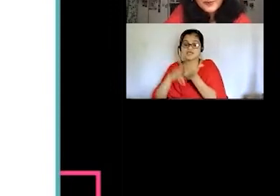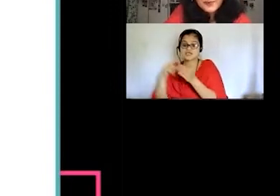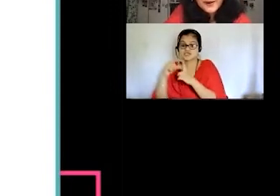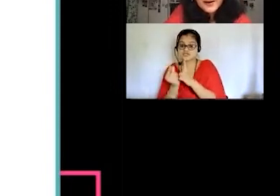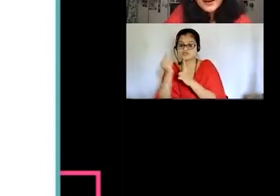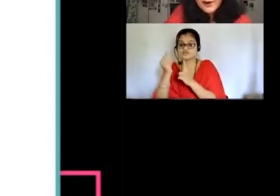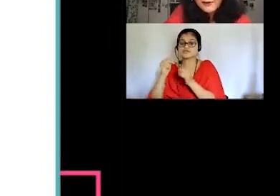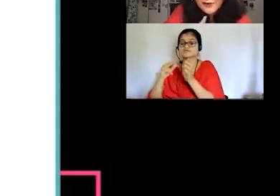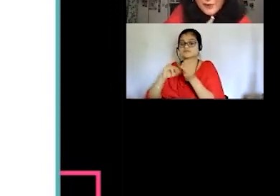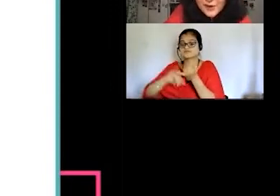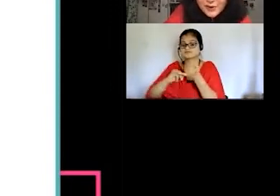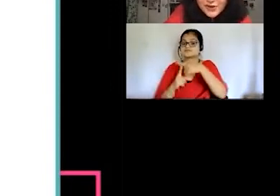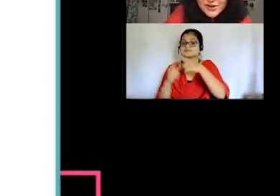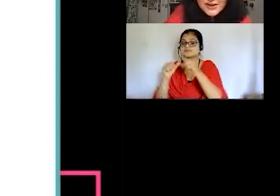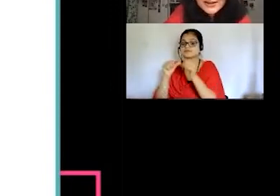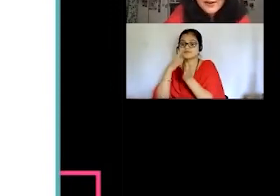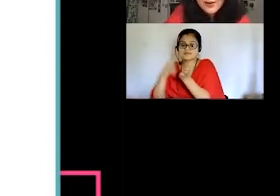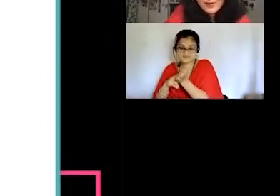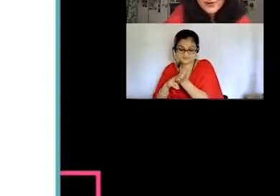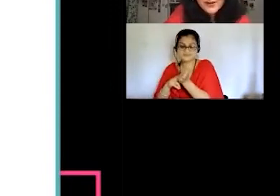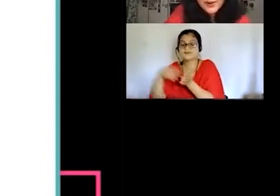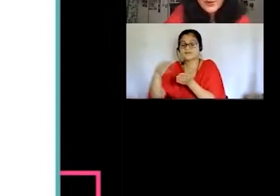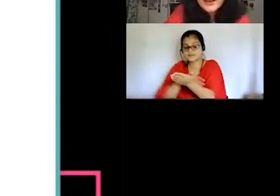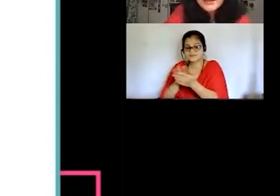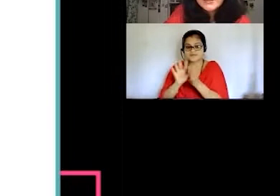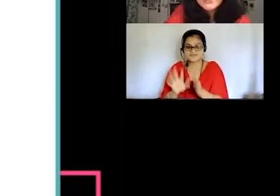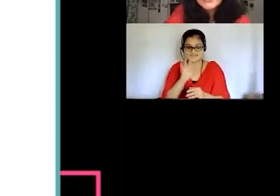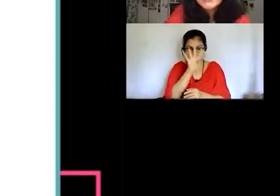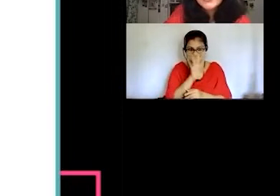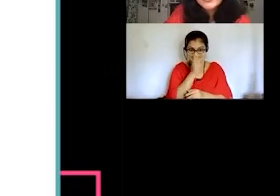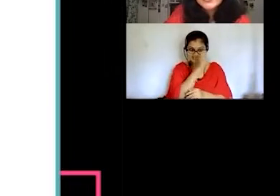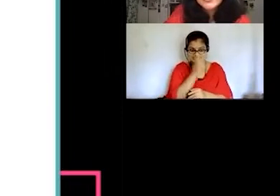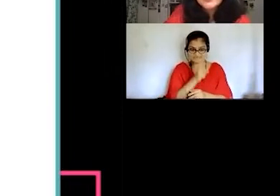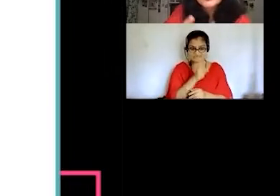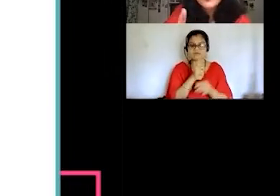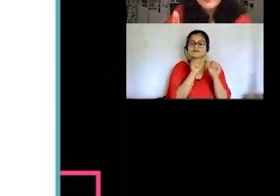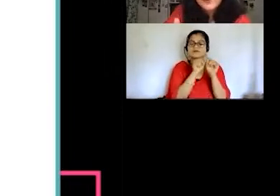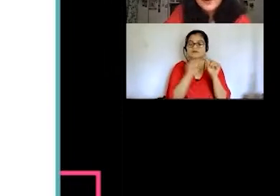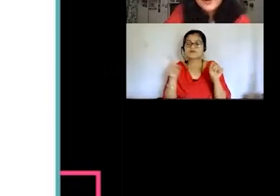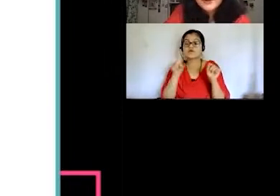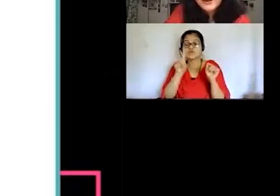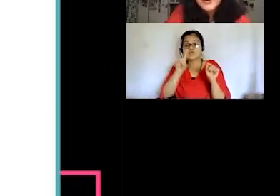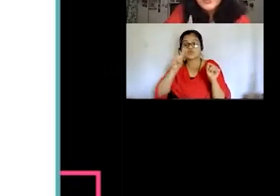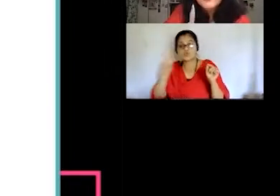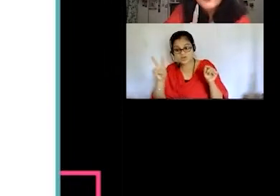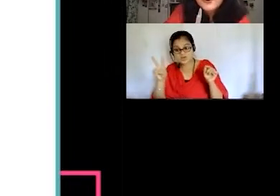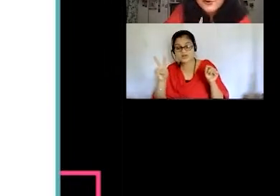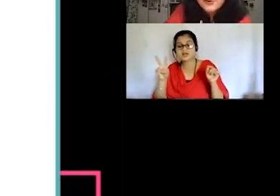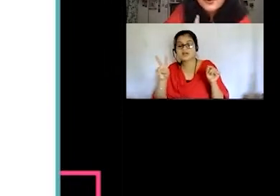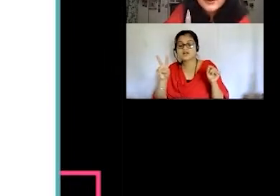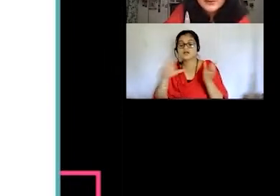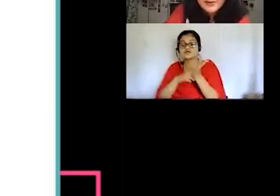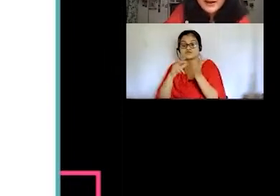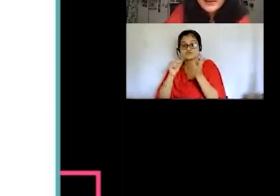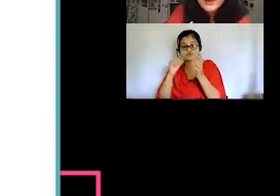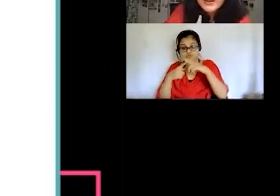rows. Now, from the original 7 notes, we can see an extension to 12 notes. A few